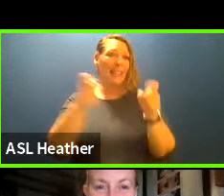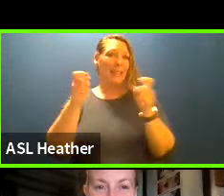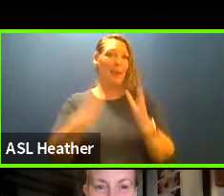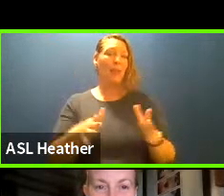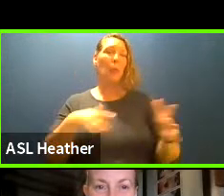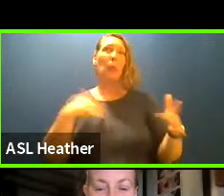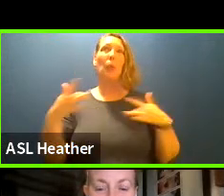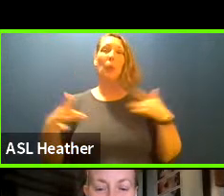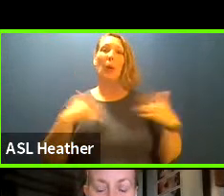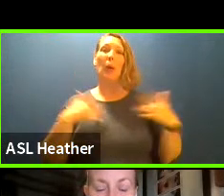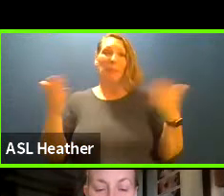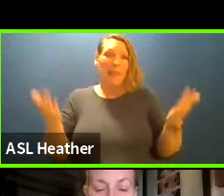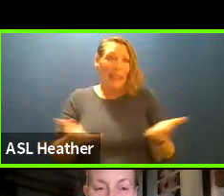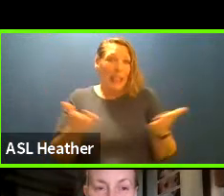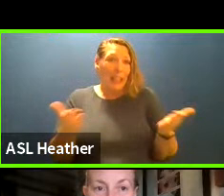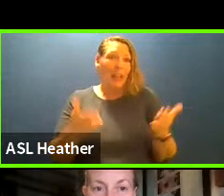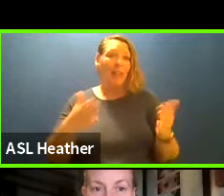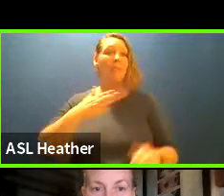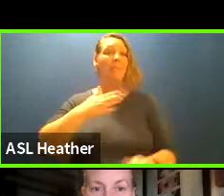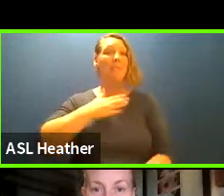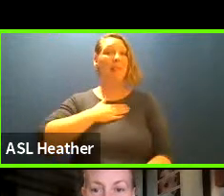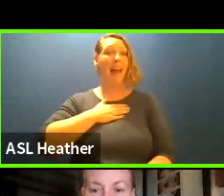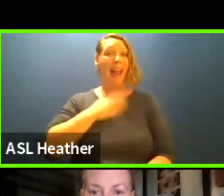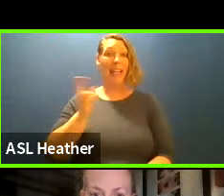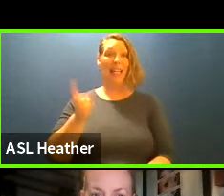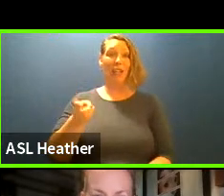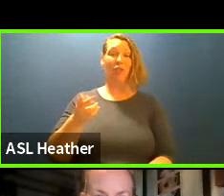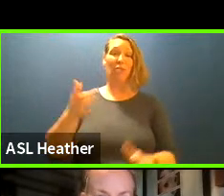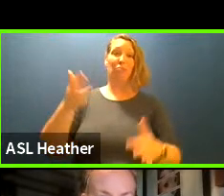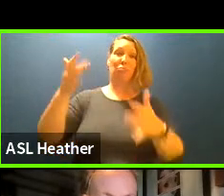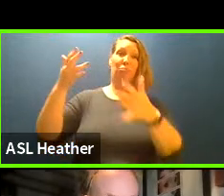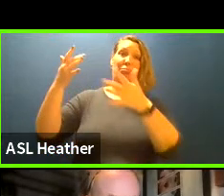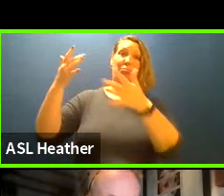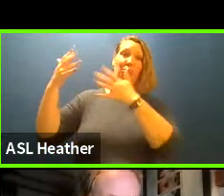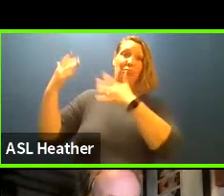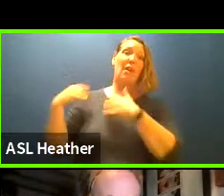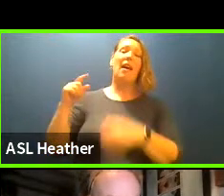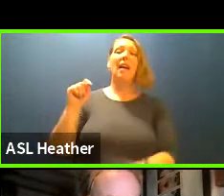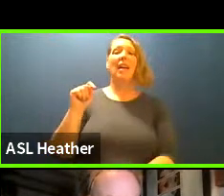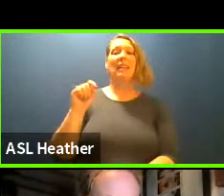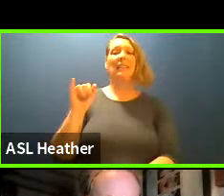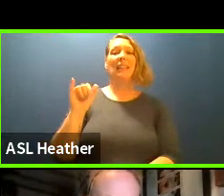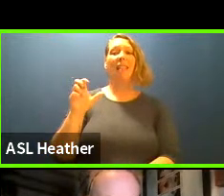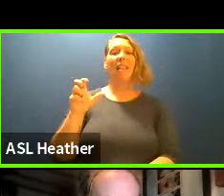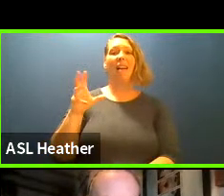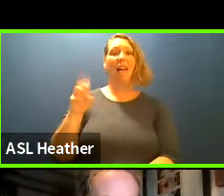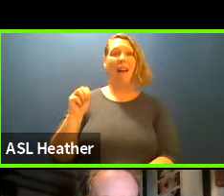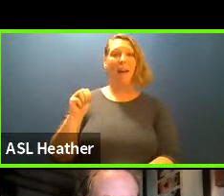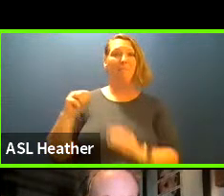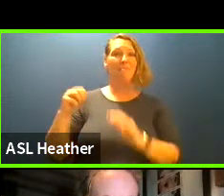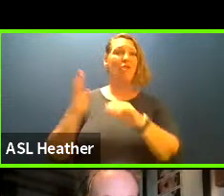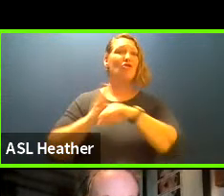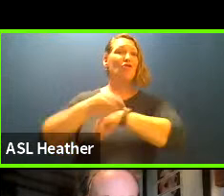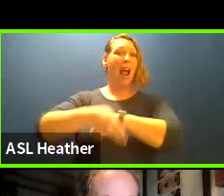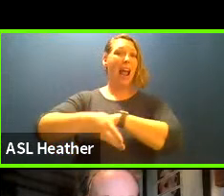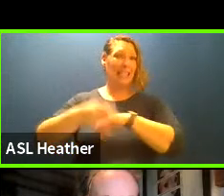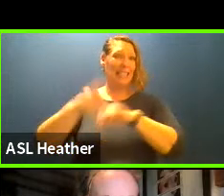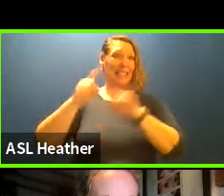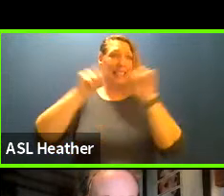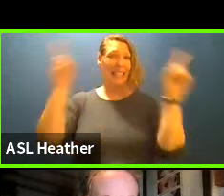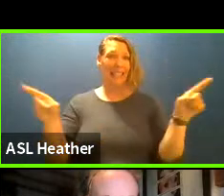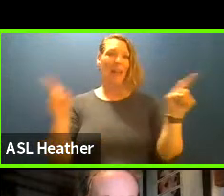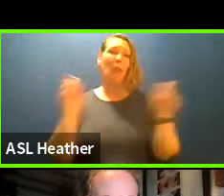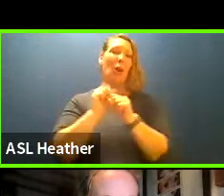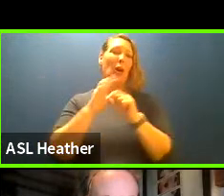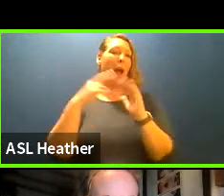here. My history goes back to doing the Telecom crossing, which was, so working on